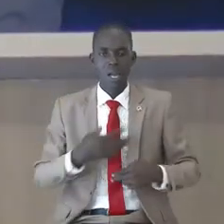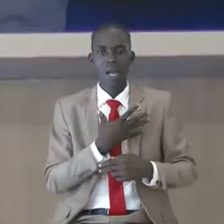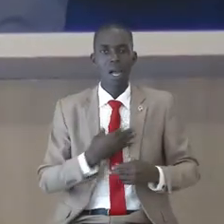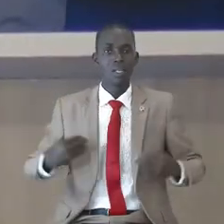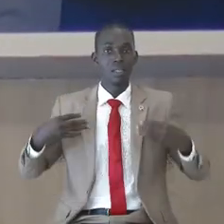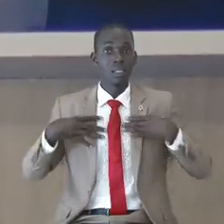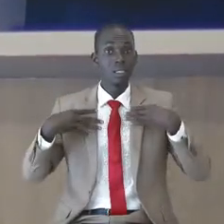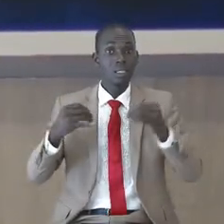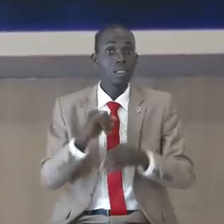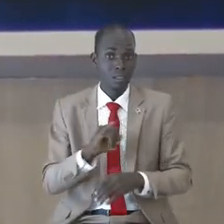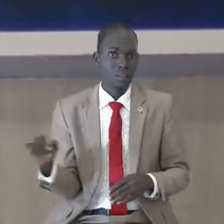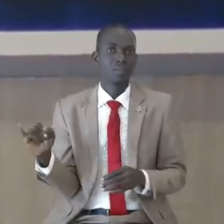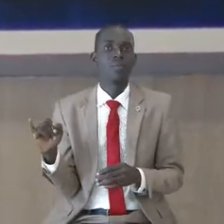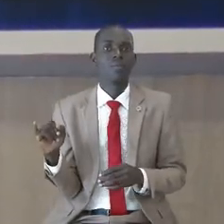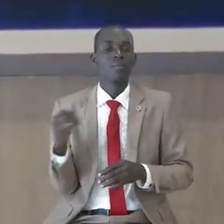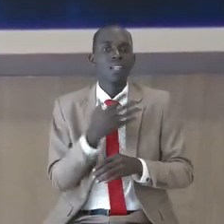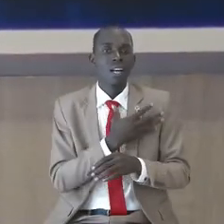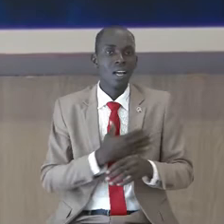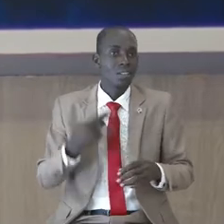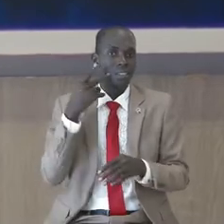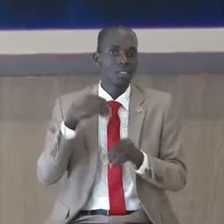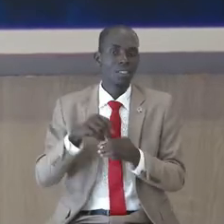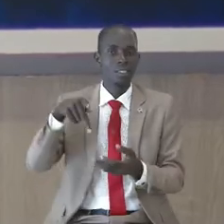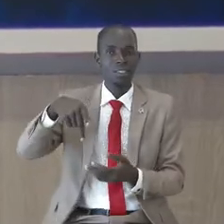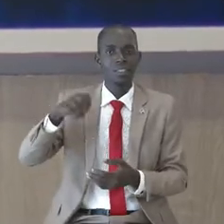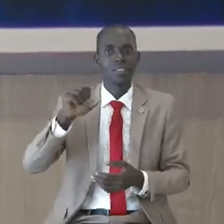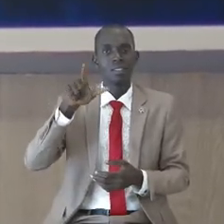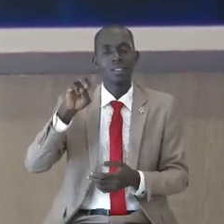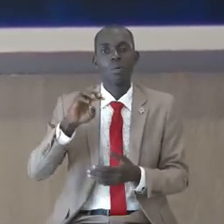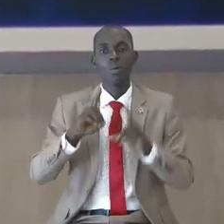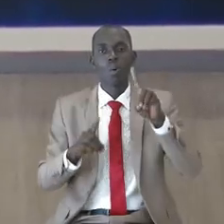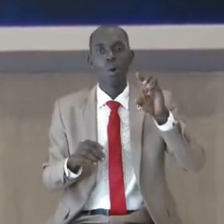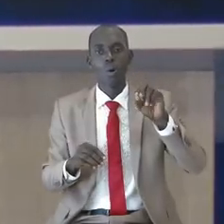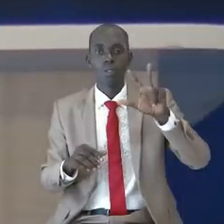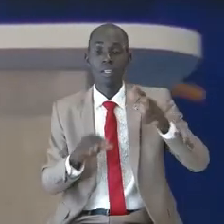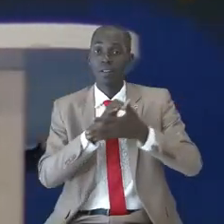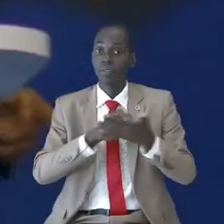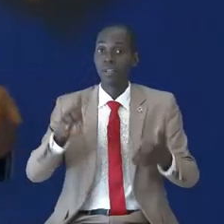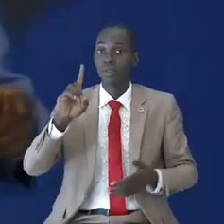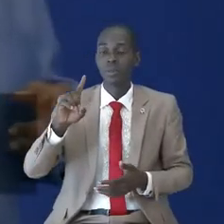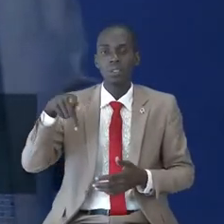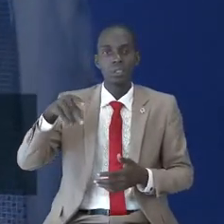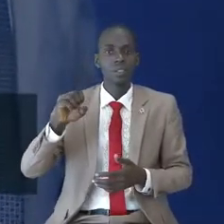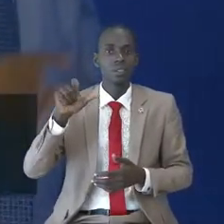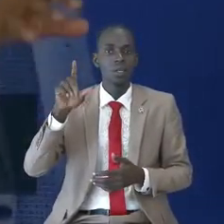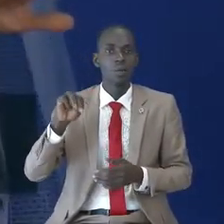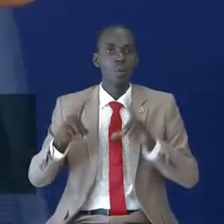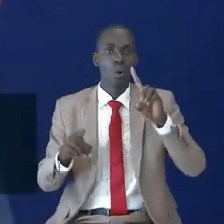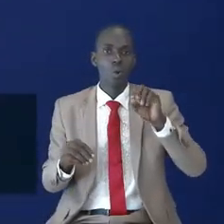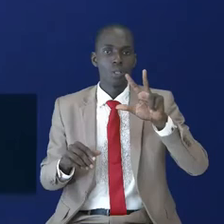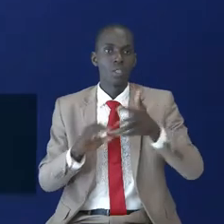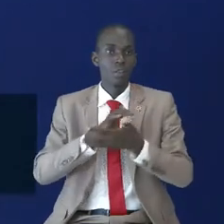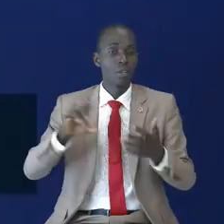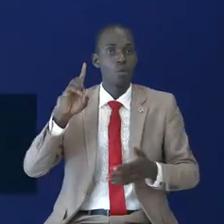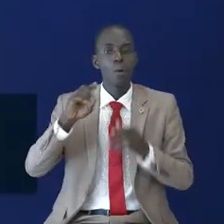the Lord had given them. Psalm 103, I'm reading from verse 1. In Psalm 103, verse 1, it says, bless